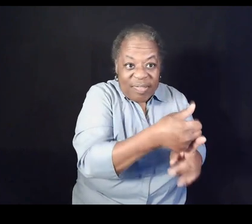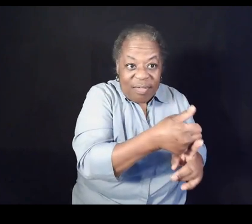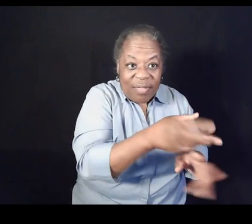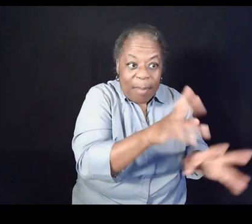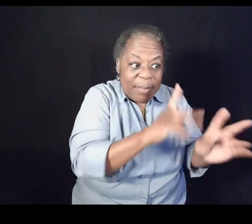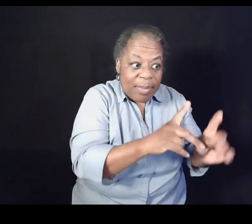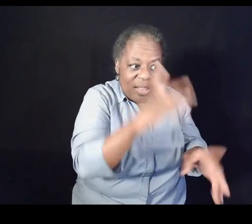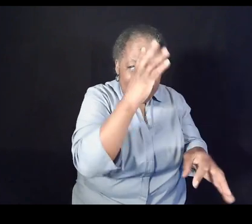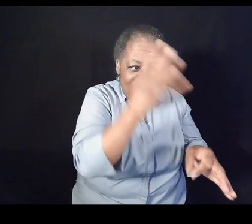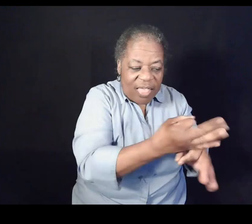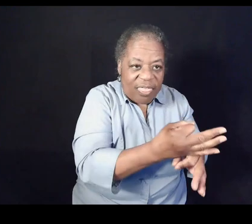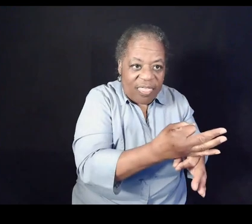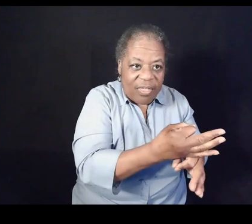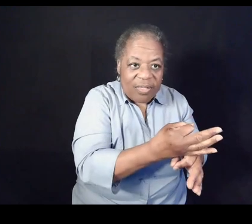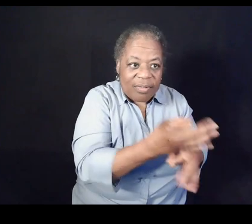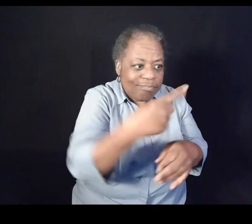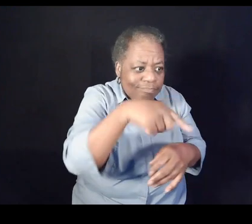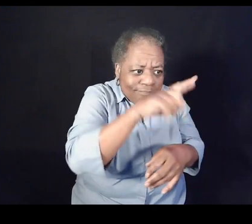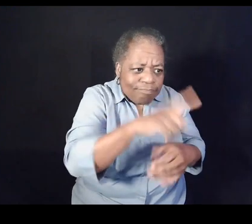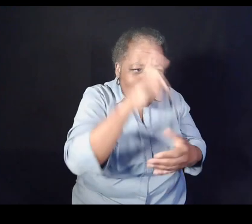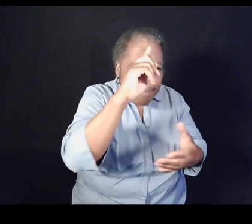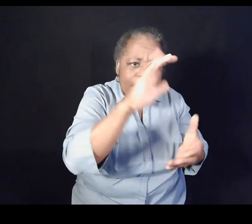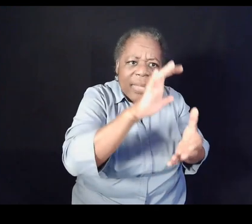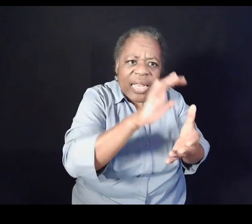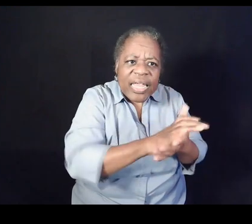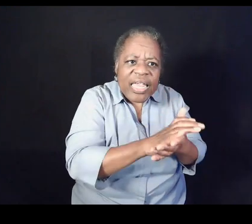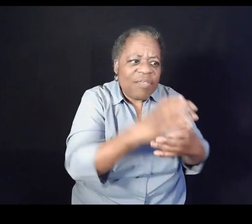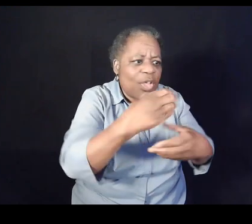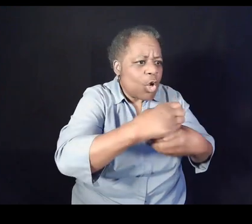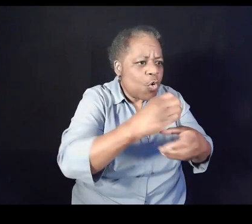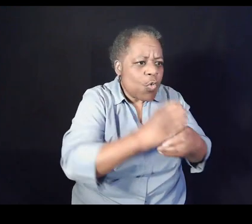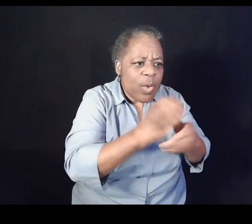faith, who believe in a creator God.